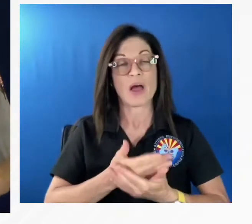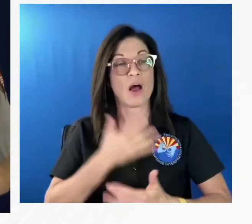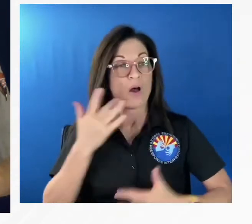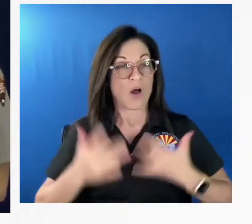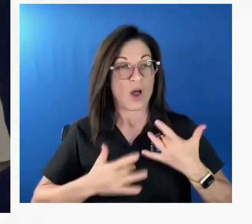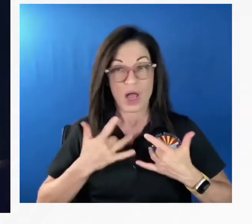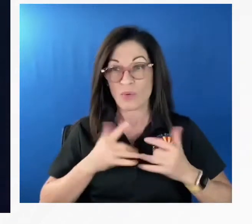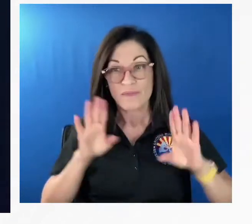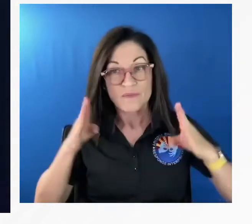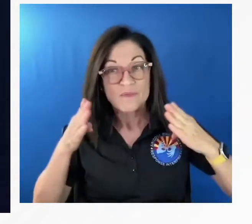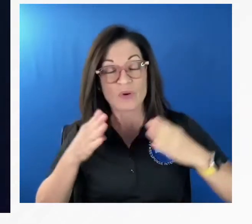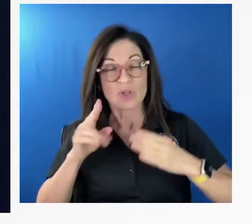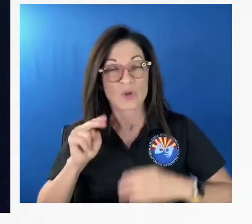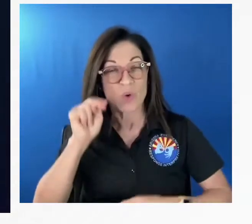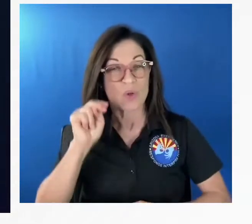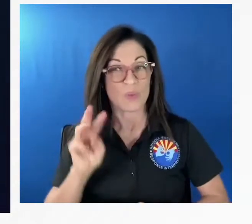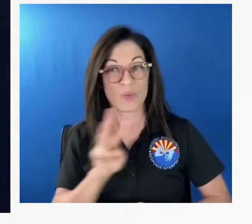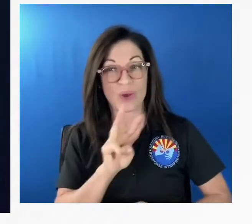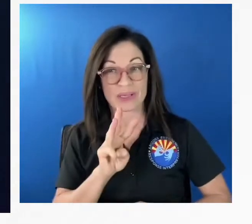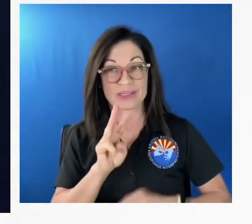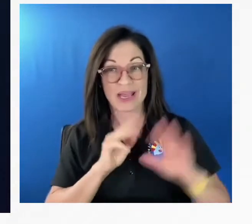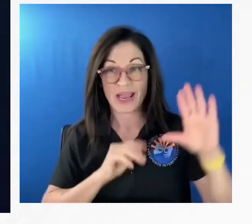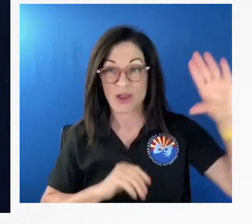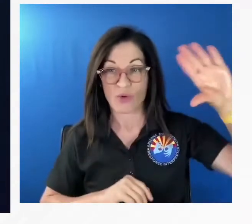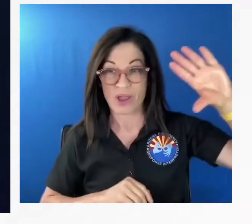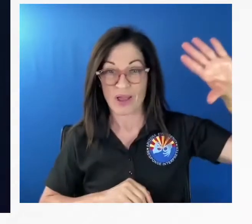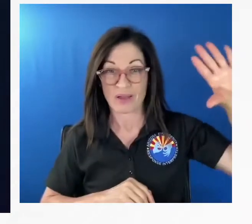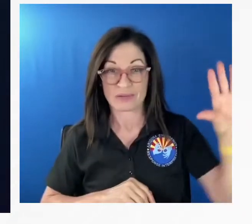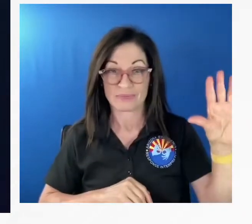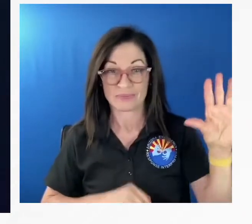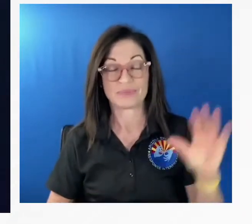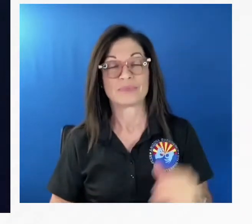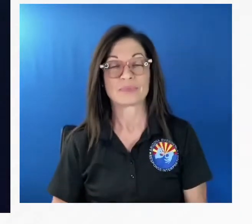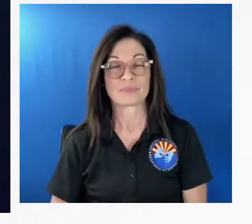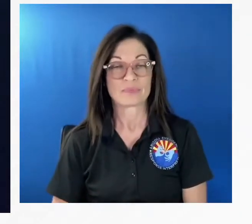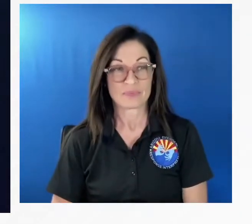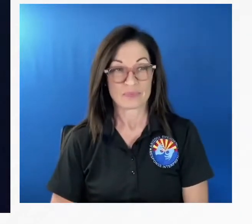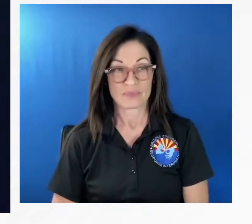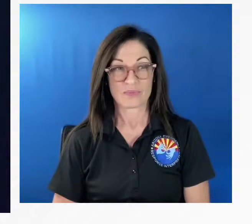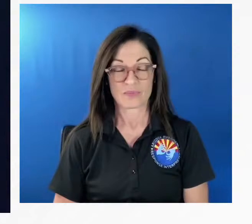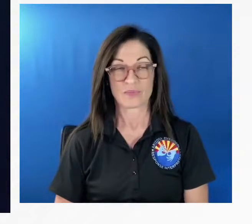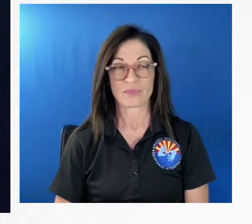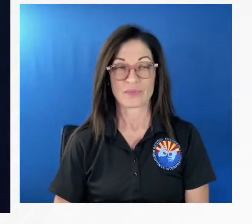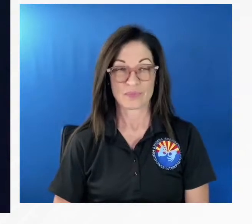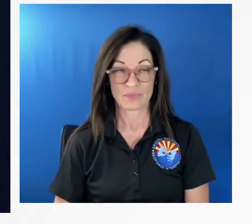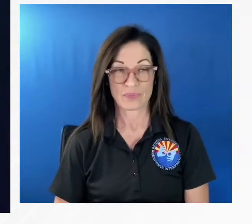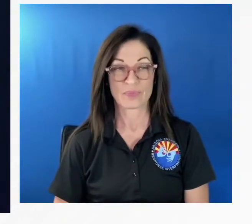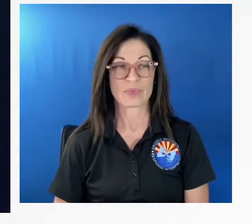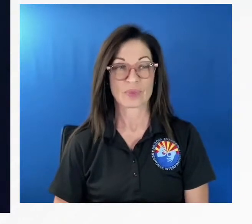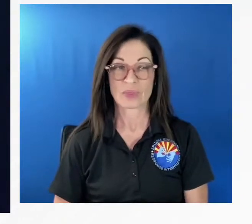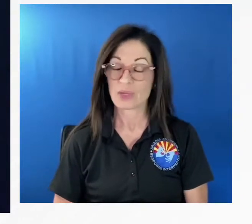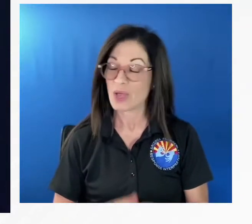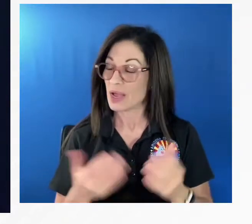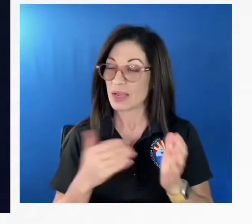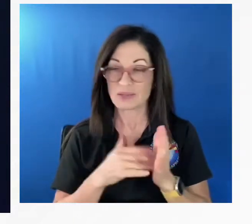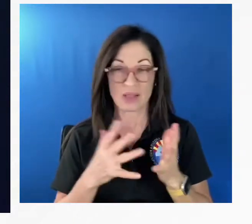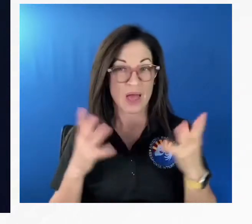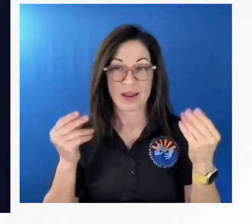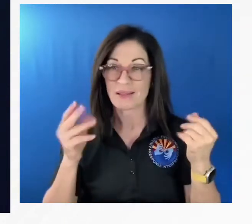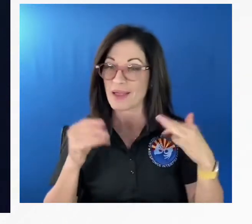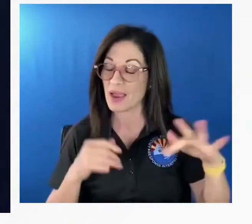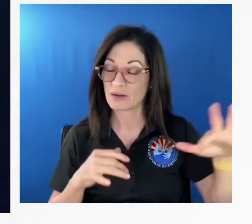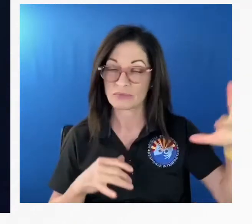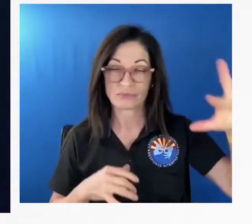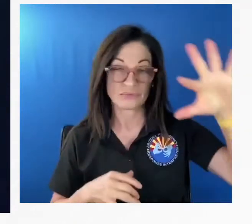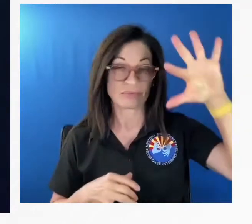corner, which also posed, again, a lot of terrain out here if we weren't